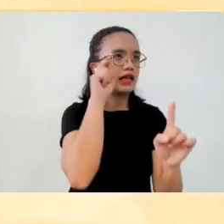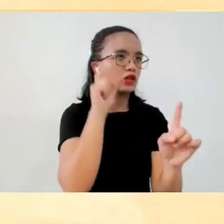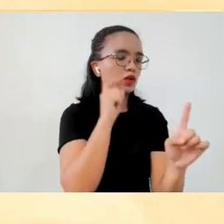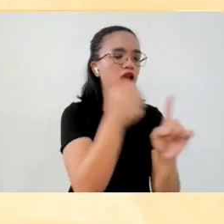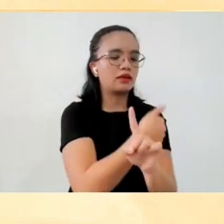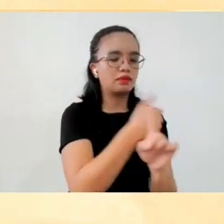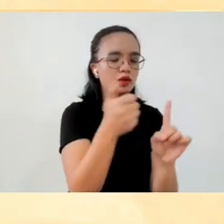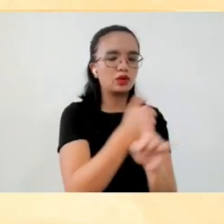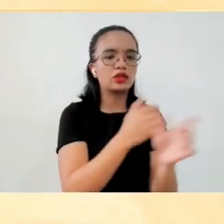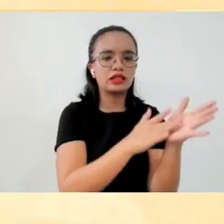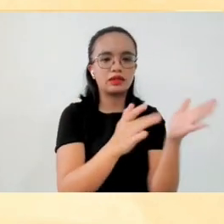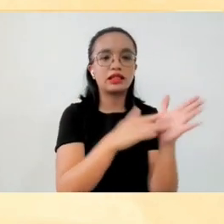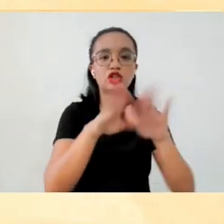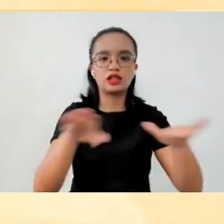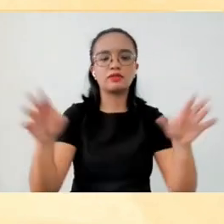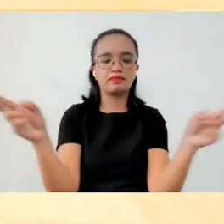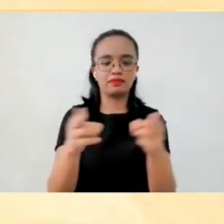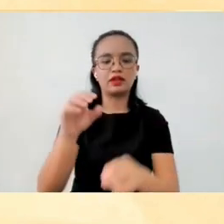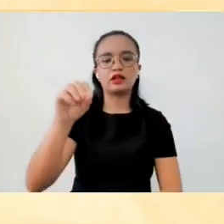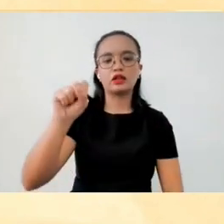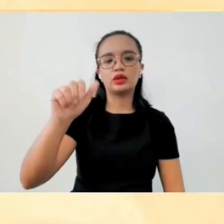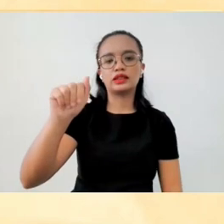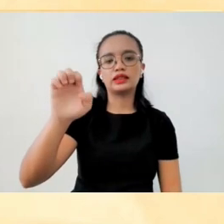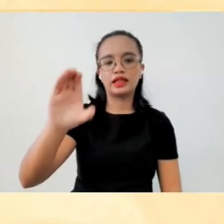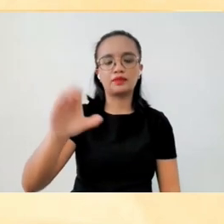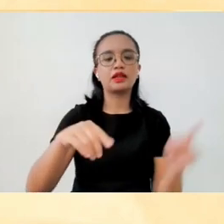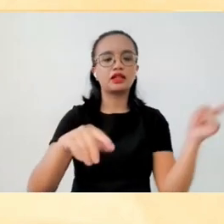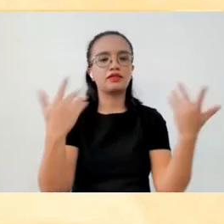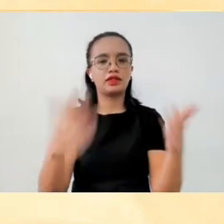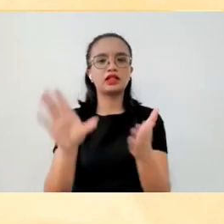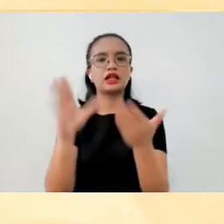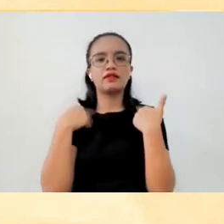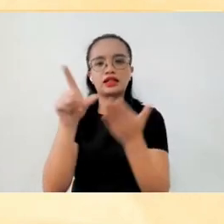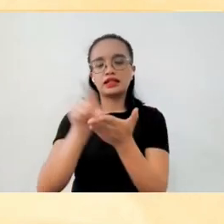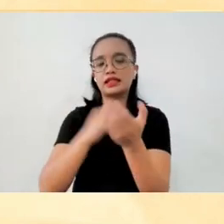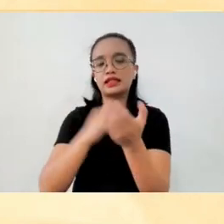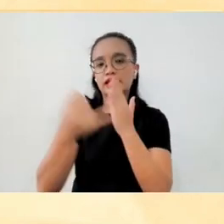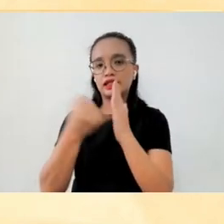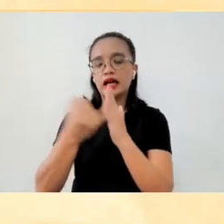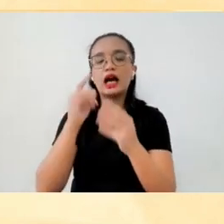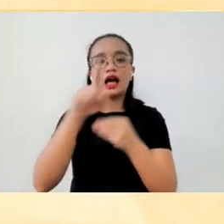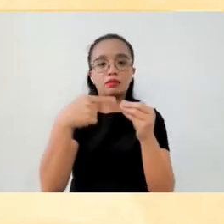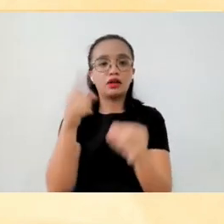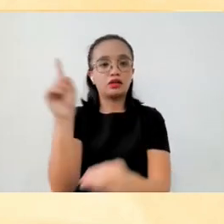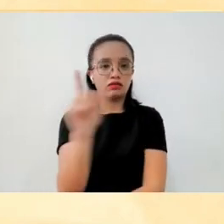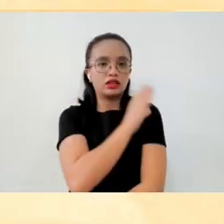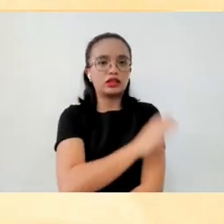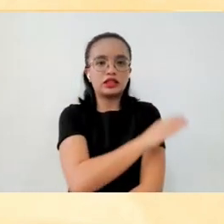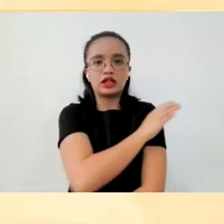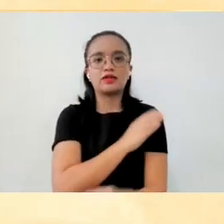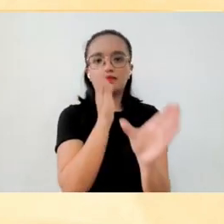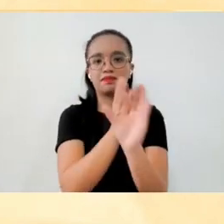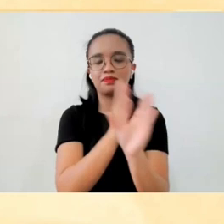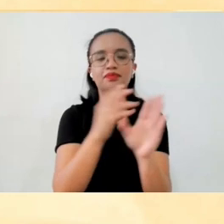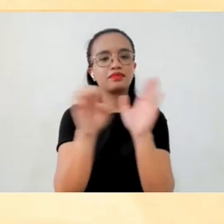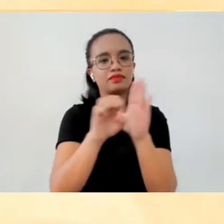of children. She has published on international and local journals on clinical psychology related topics such as